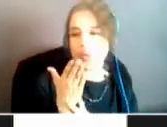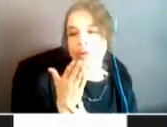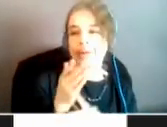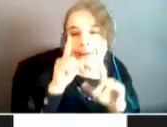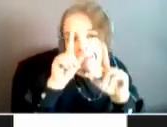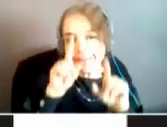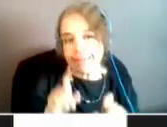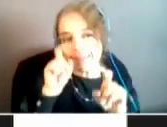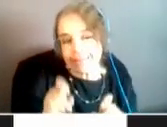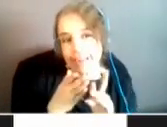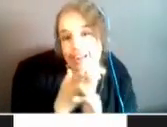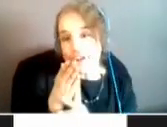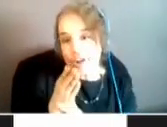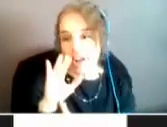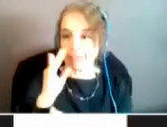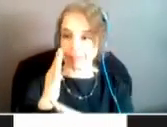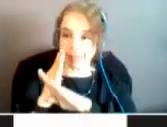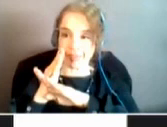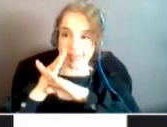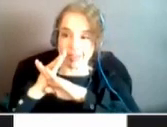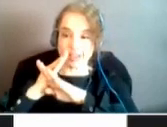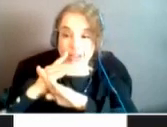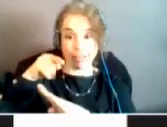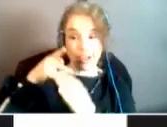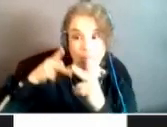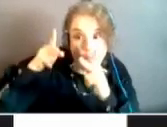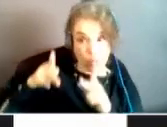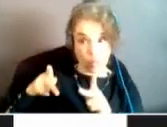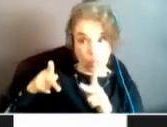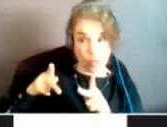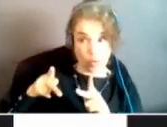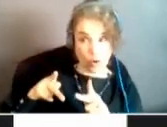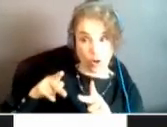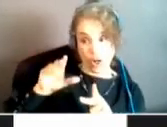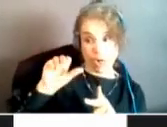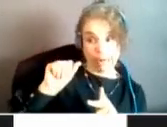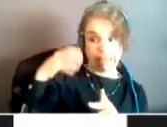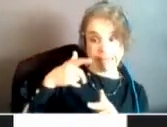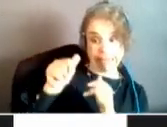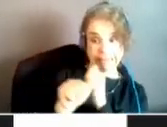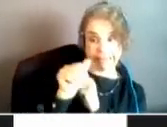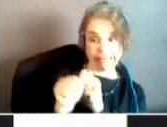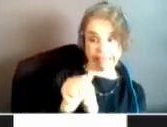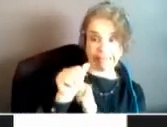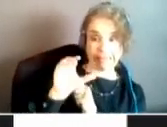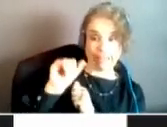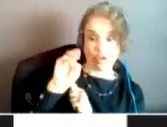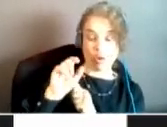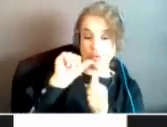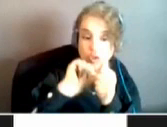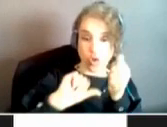assessment and now through intervention, is this person at an acute risk of